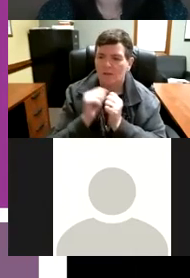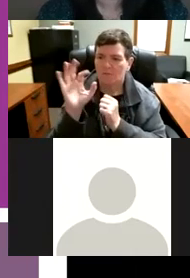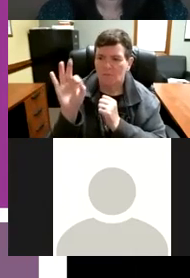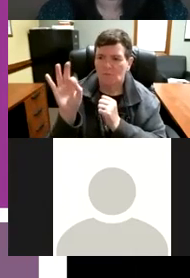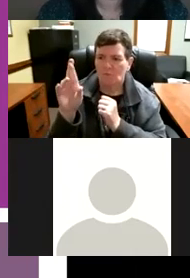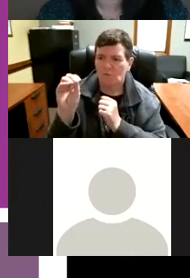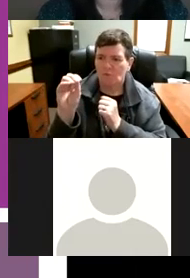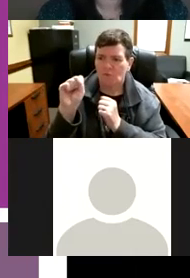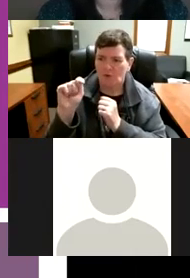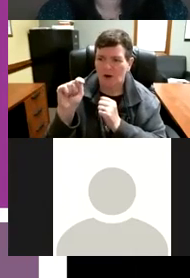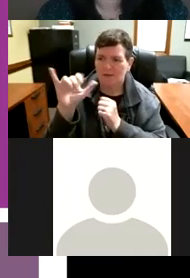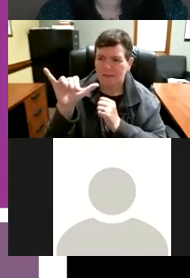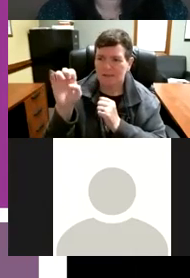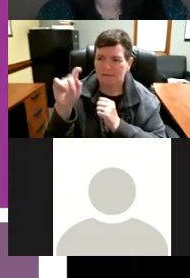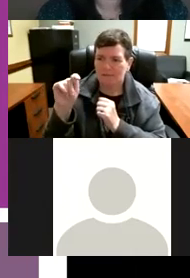spaghetti?